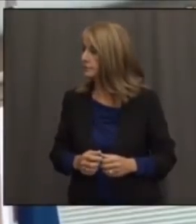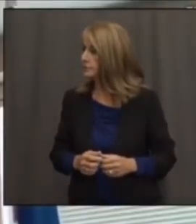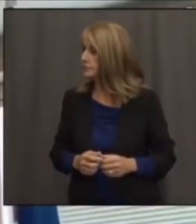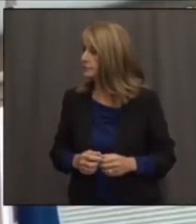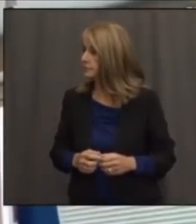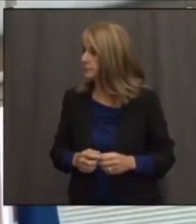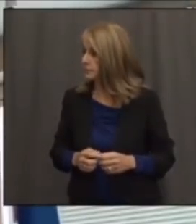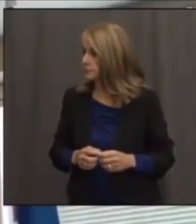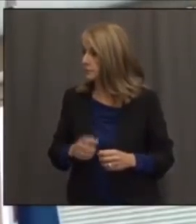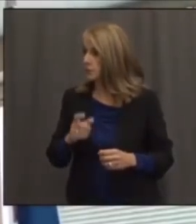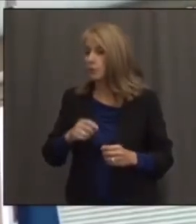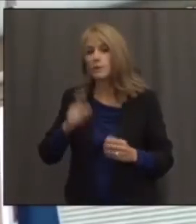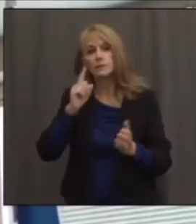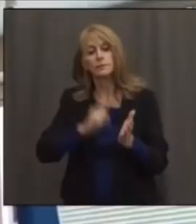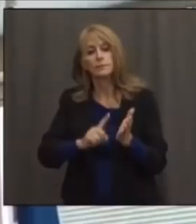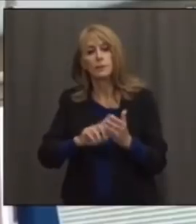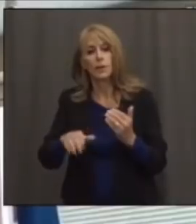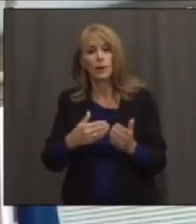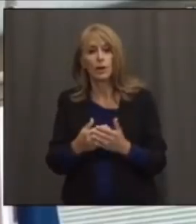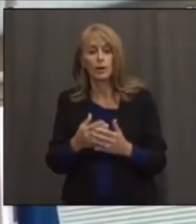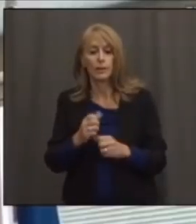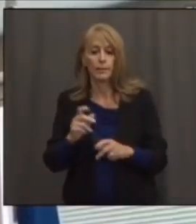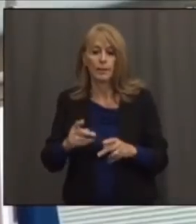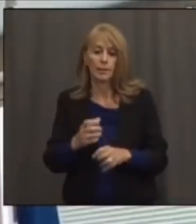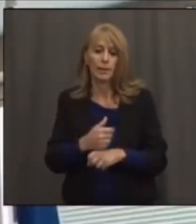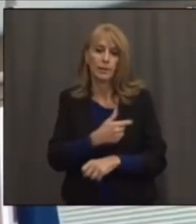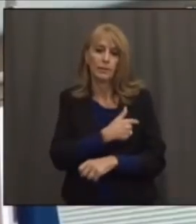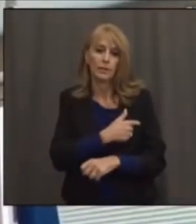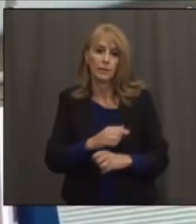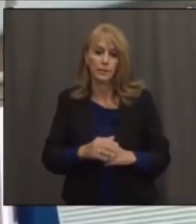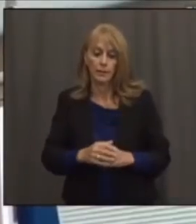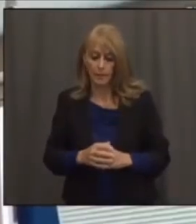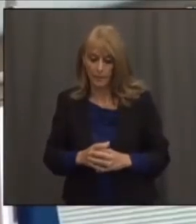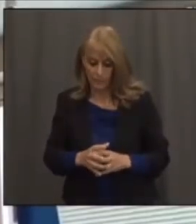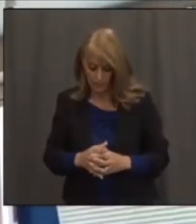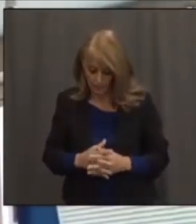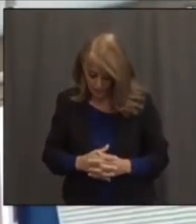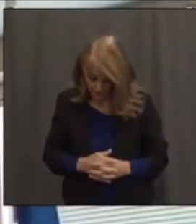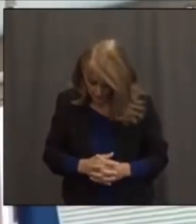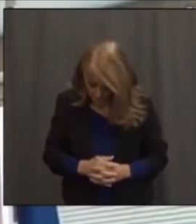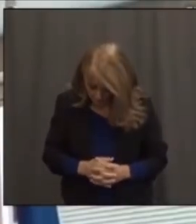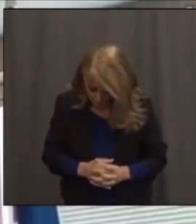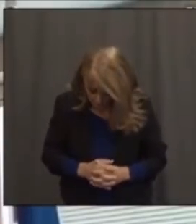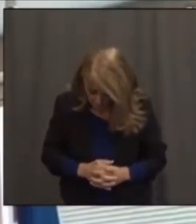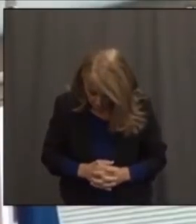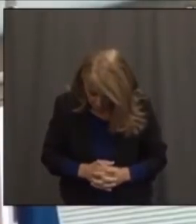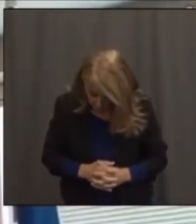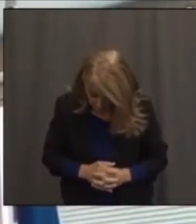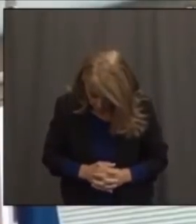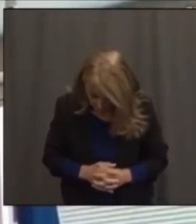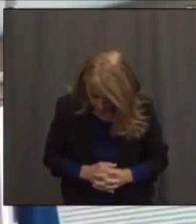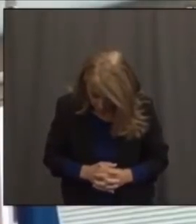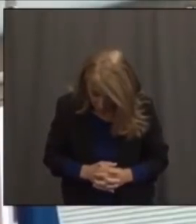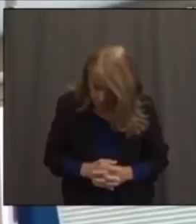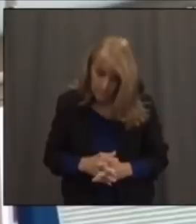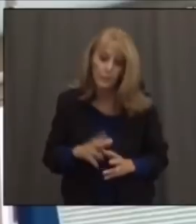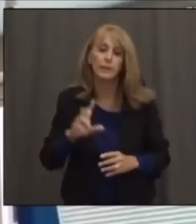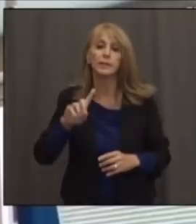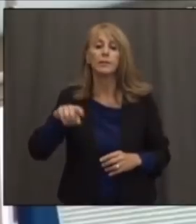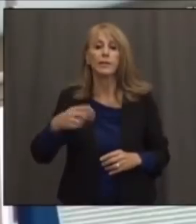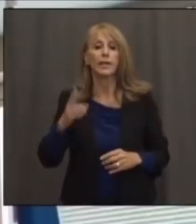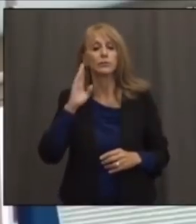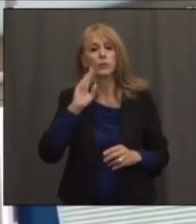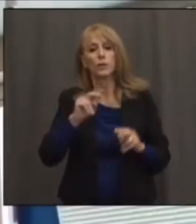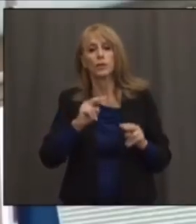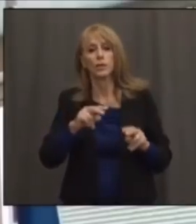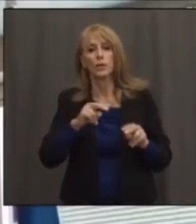stone unturned in getting people vaccinated. As the governor mentioned, we're going to continue at DPH to watch our numbers every week.